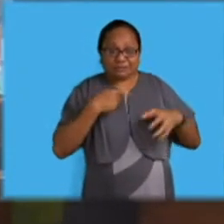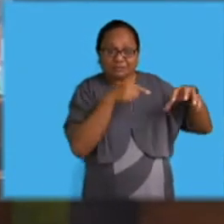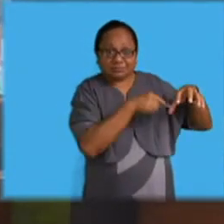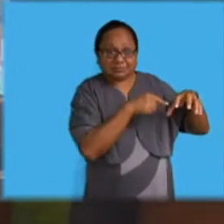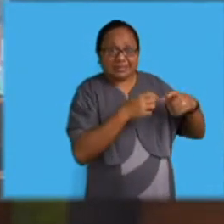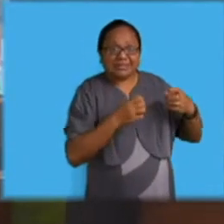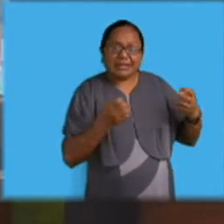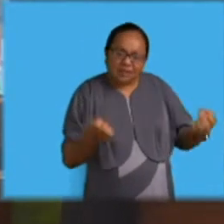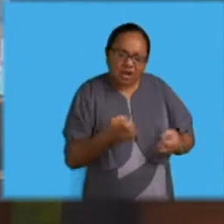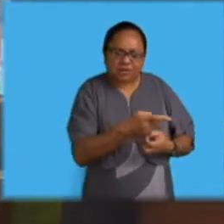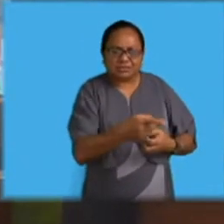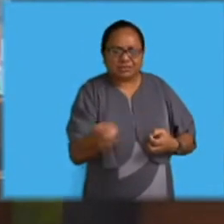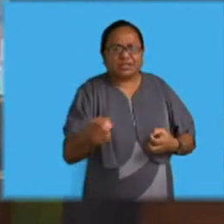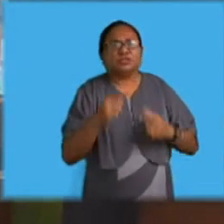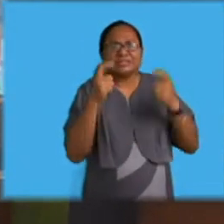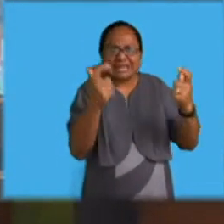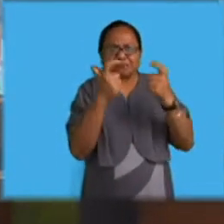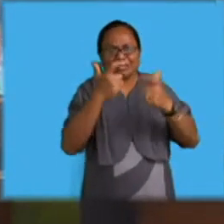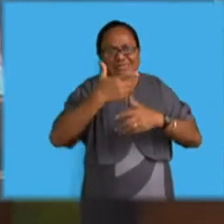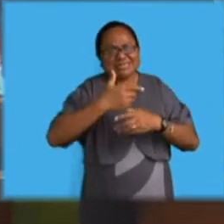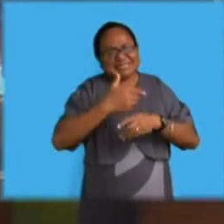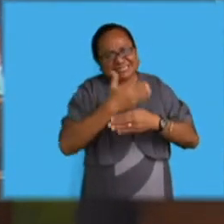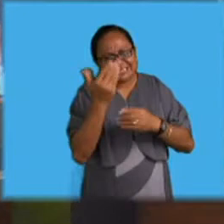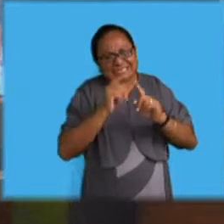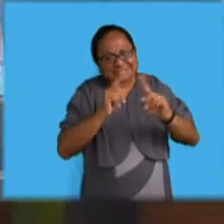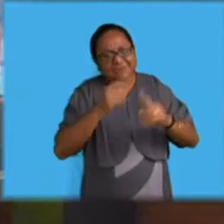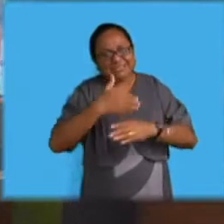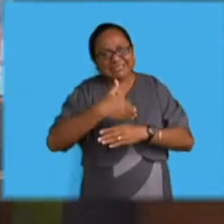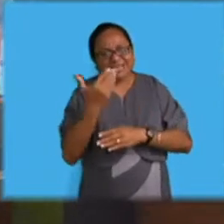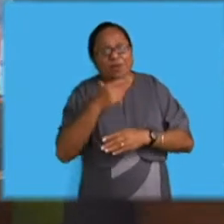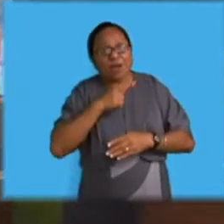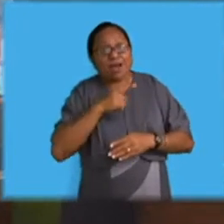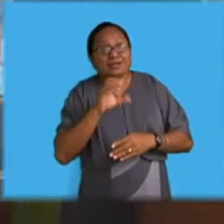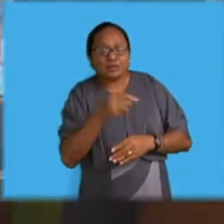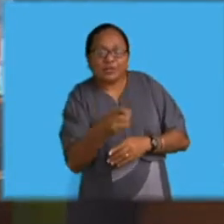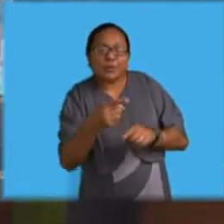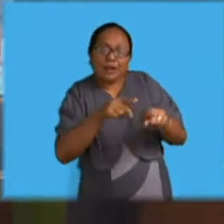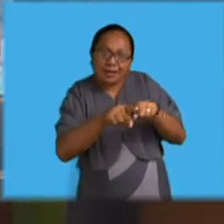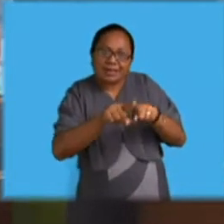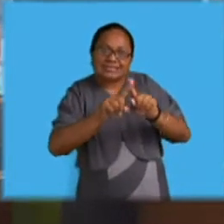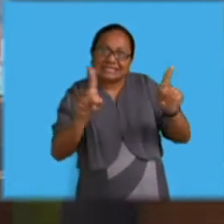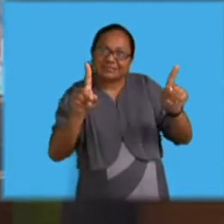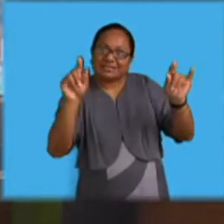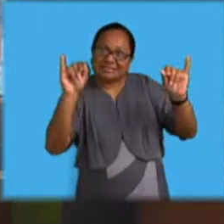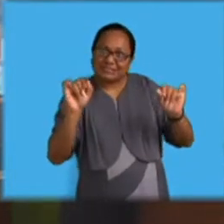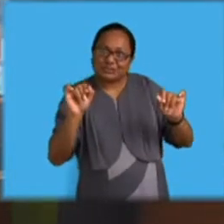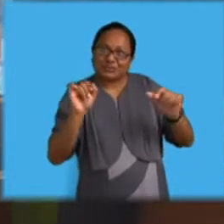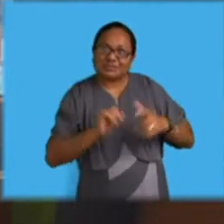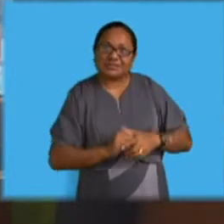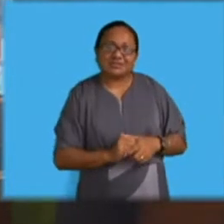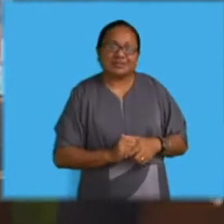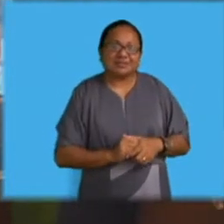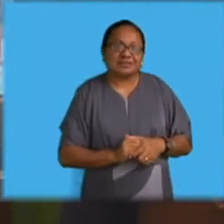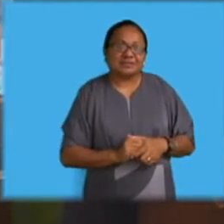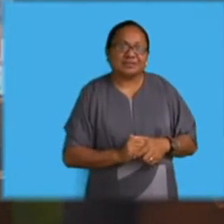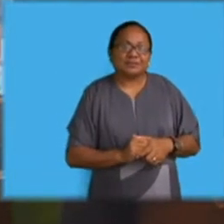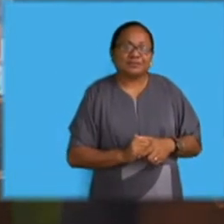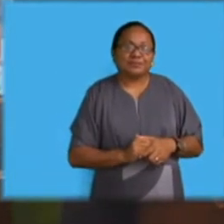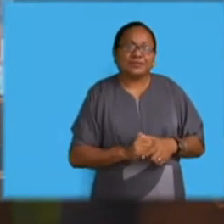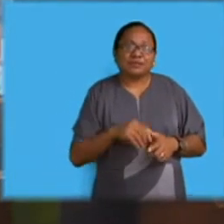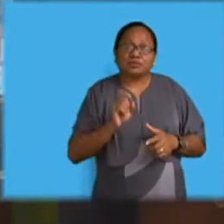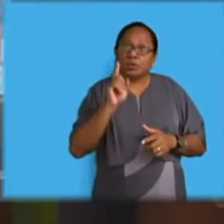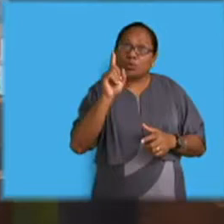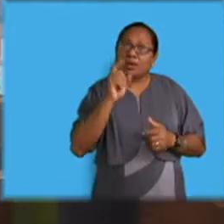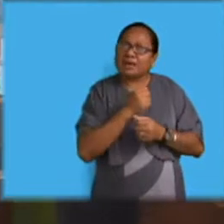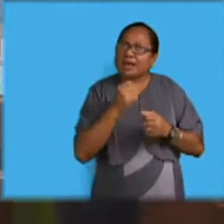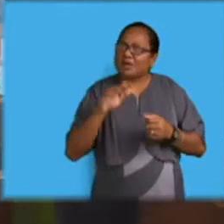of such days in schools so that students are duly informed of these very important issues. Honorable Deputy Speaker, one of our